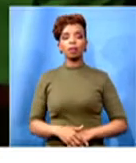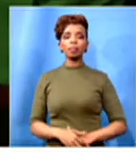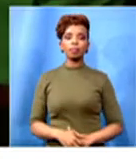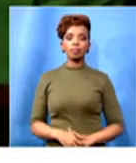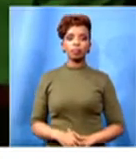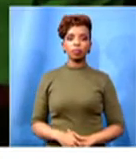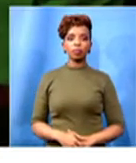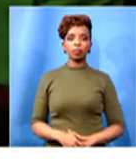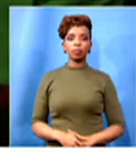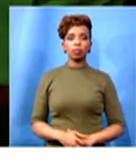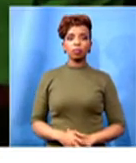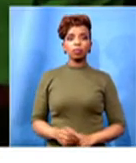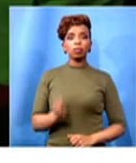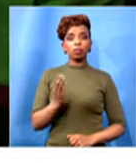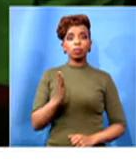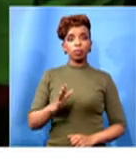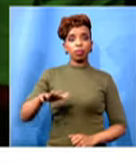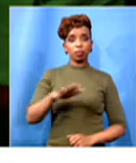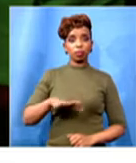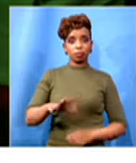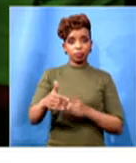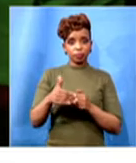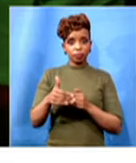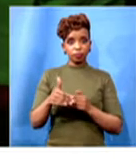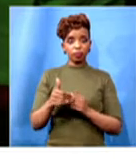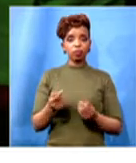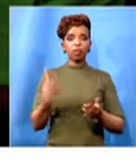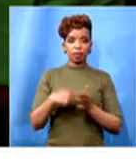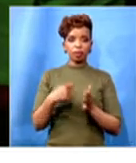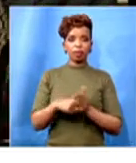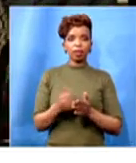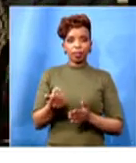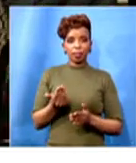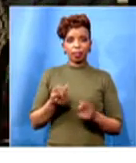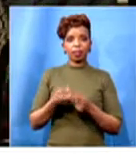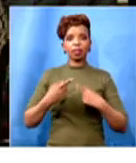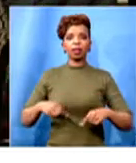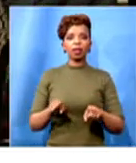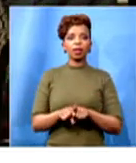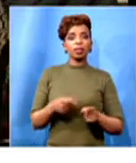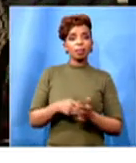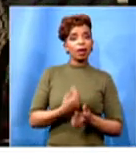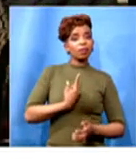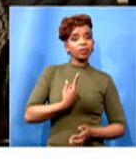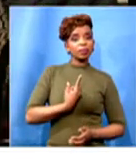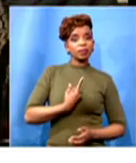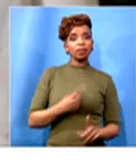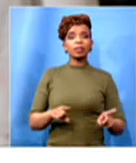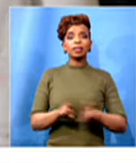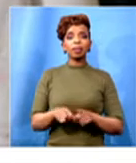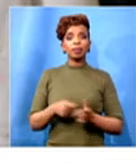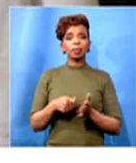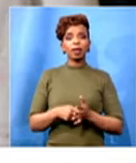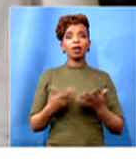The doctors within the medical industry have started buying directly from us, and they're buying for themselves, and they're also then starting to buy for their own